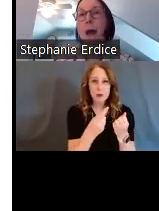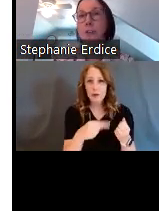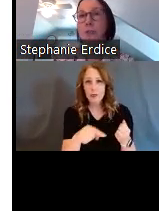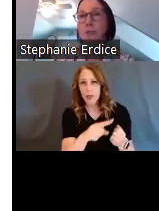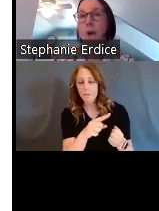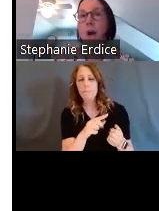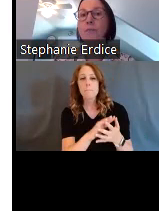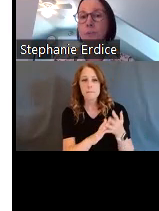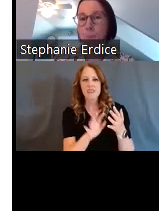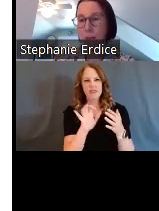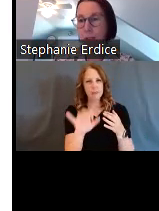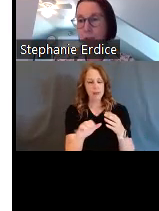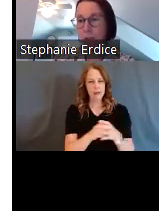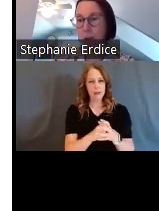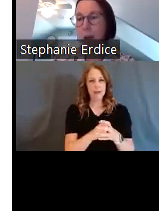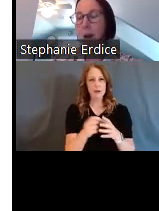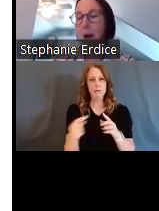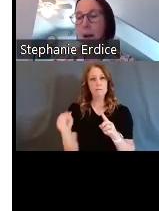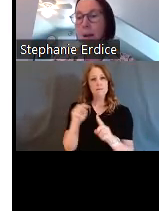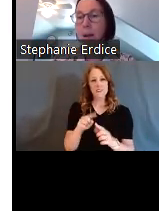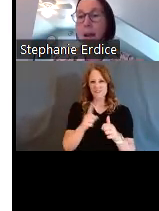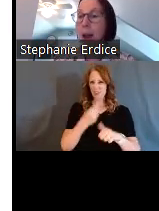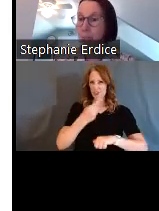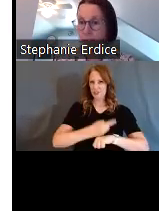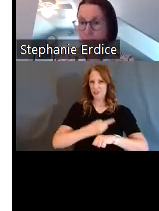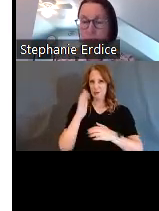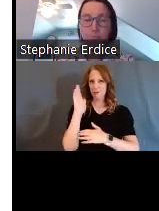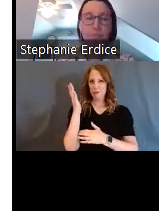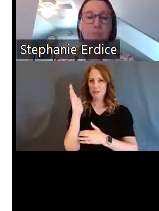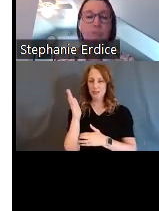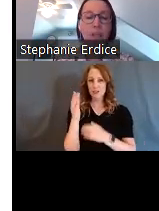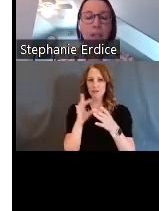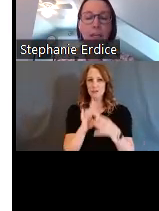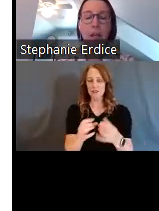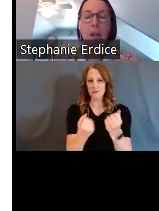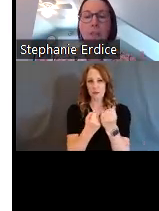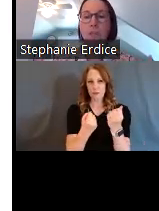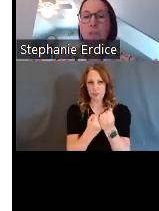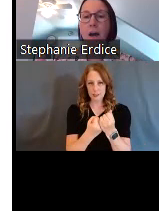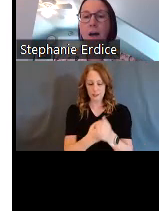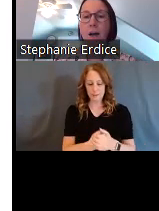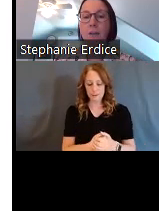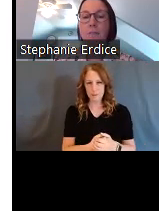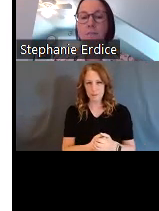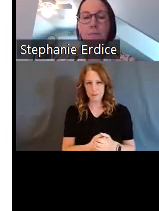goes back to our first presentation on advocacy and like